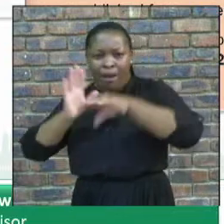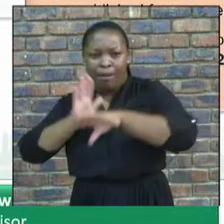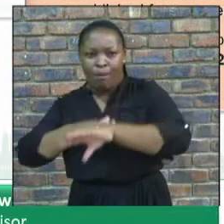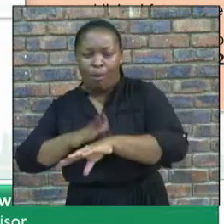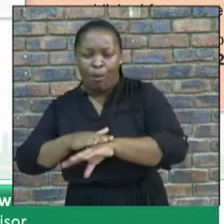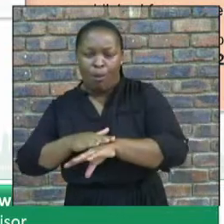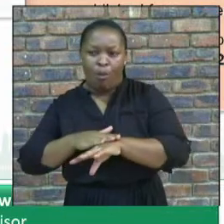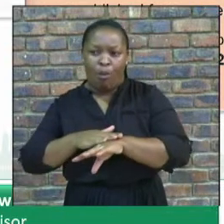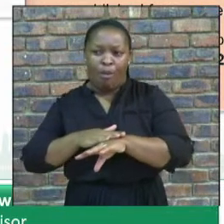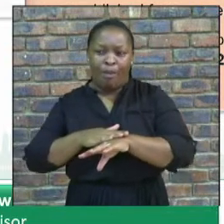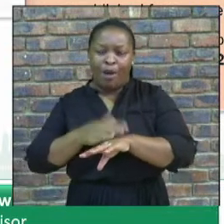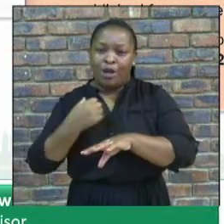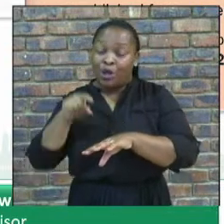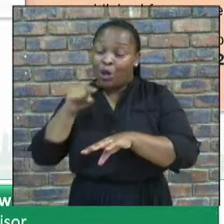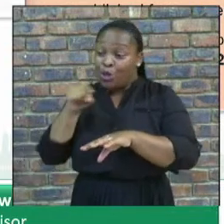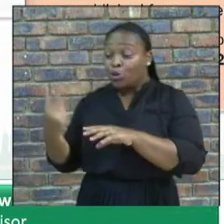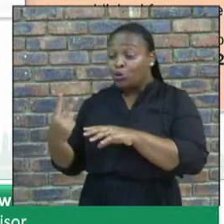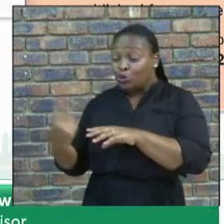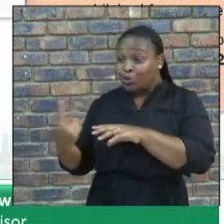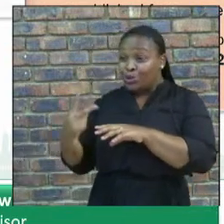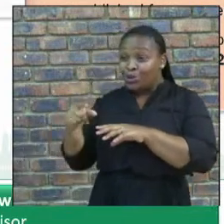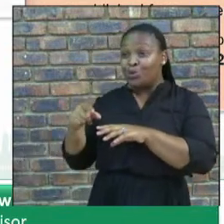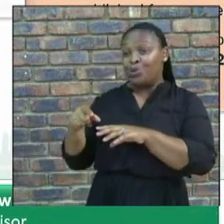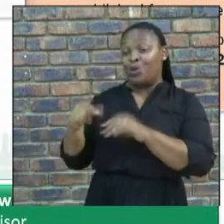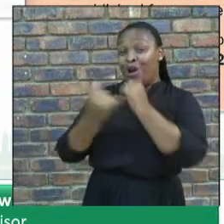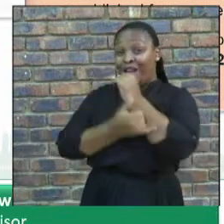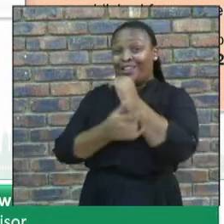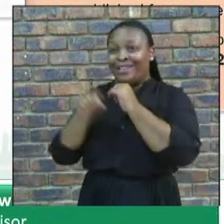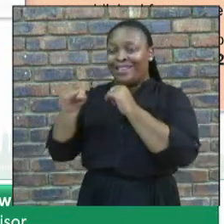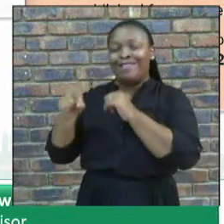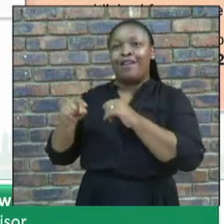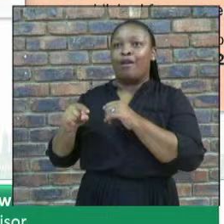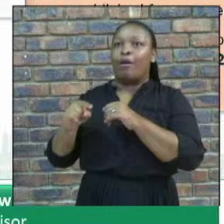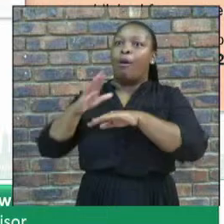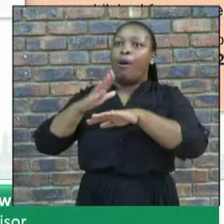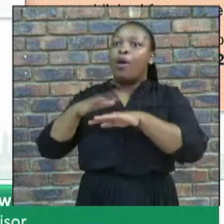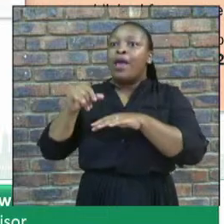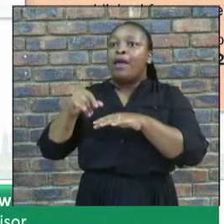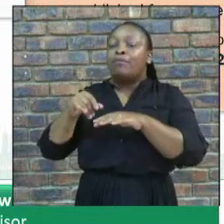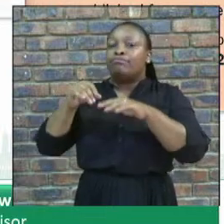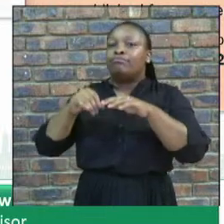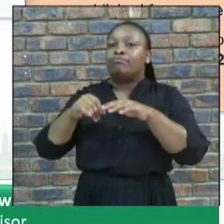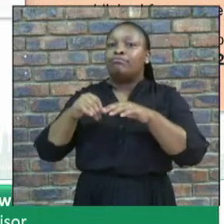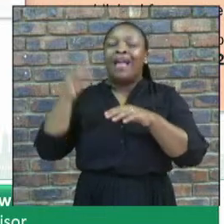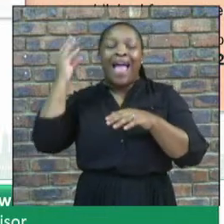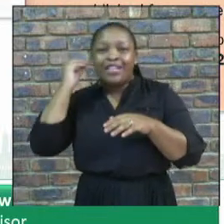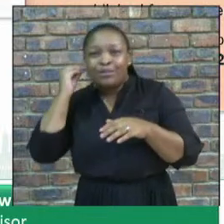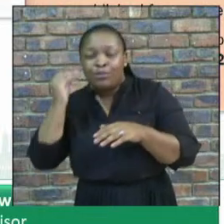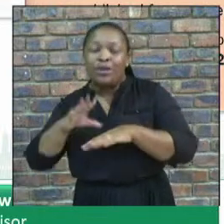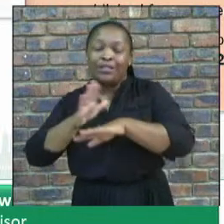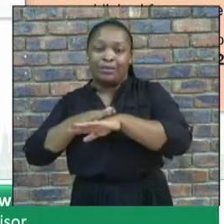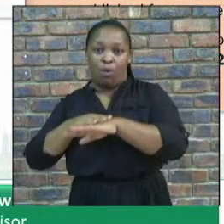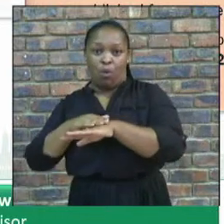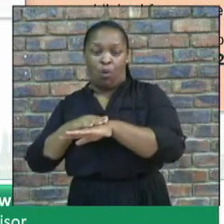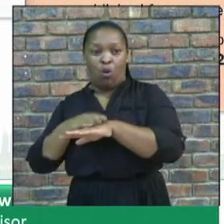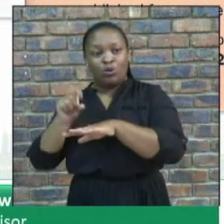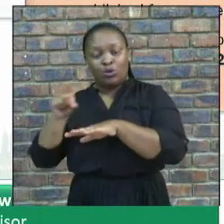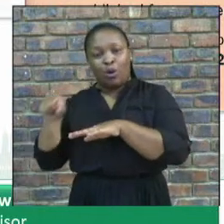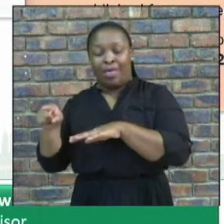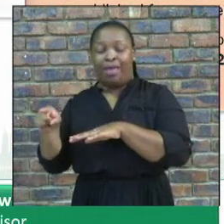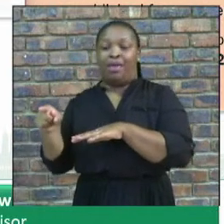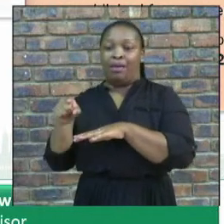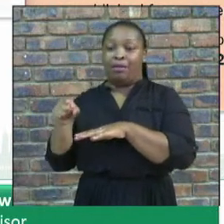are the countries that are far advanced in terms of the oil and gas exploration